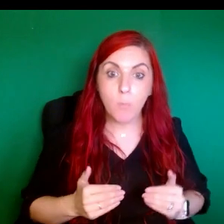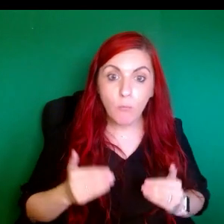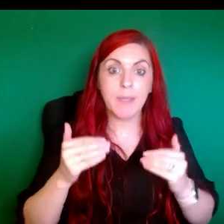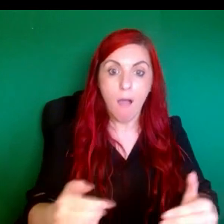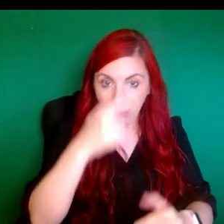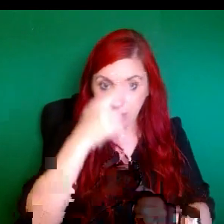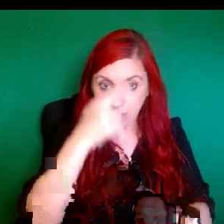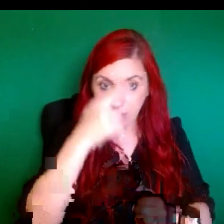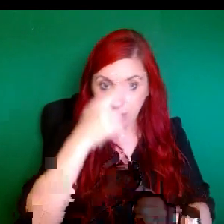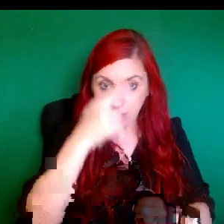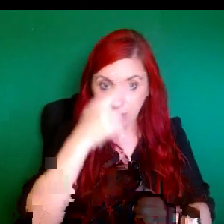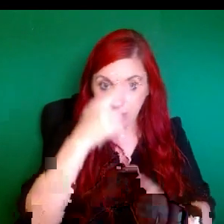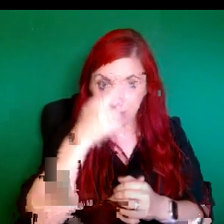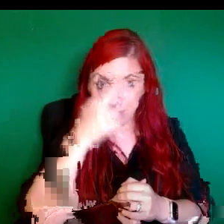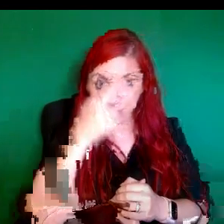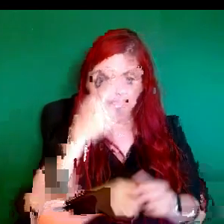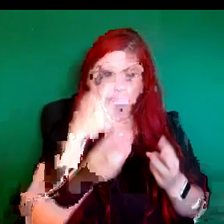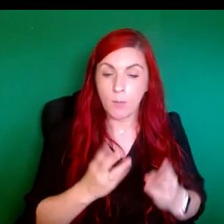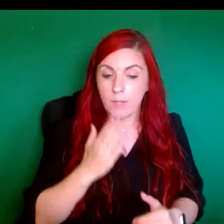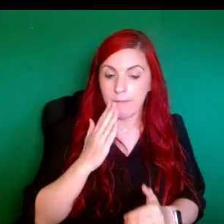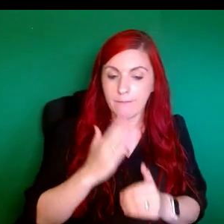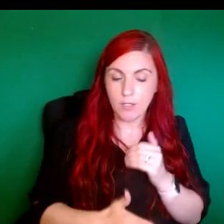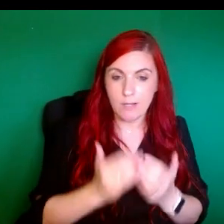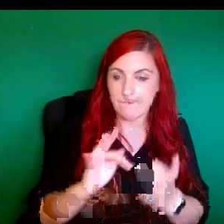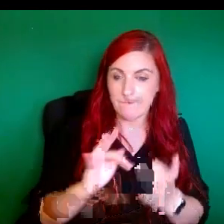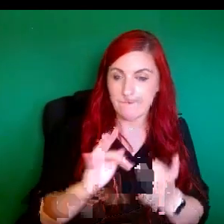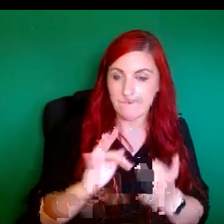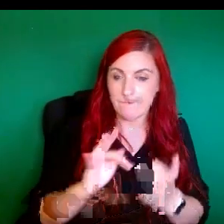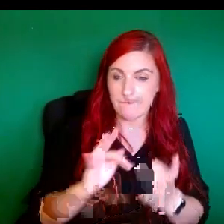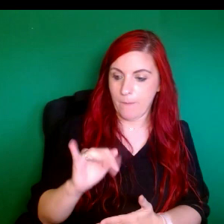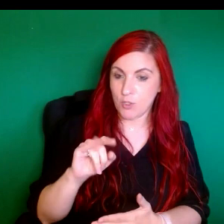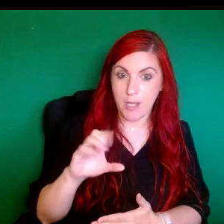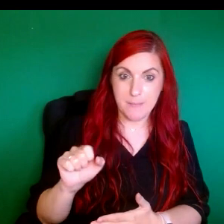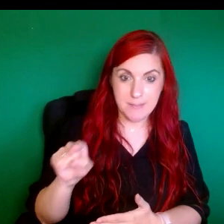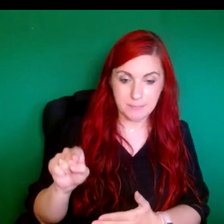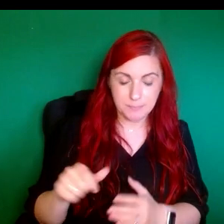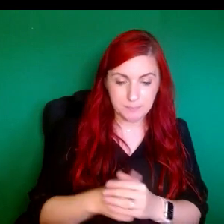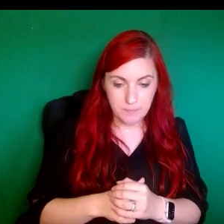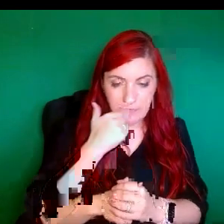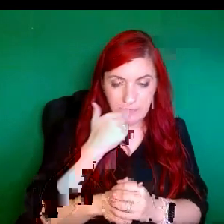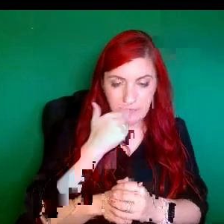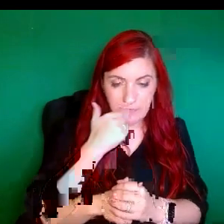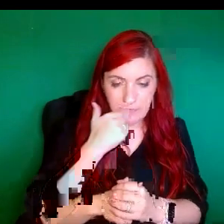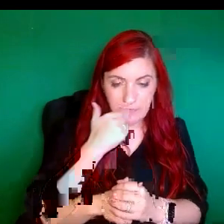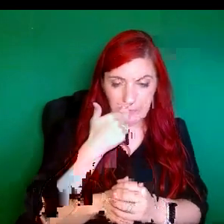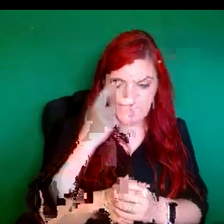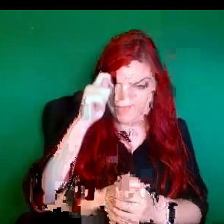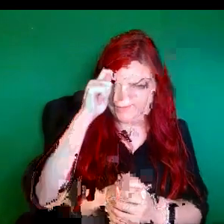older people. So beyond trauma. So finish on some words.